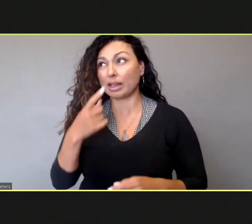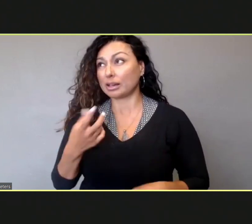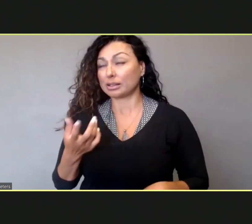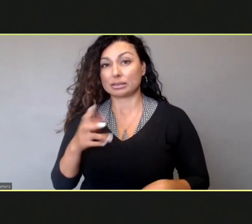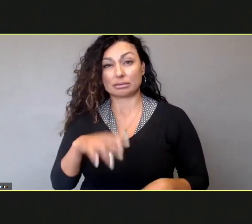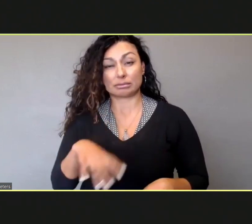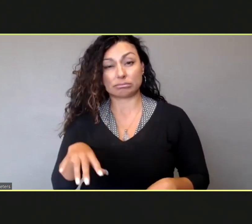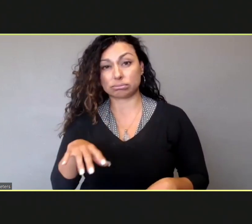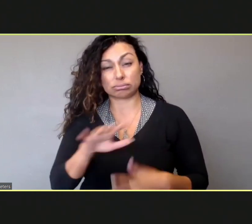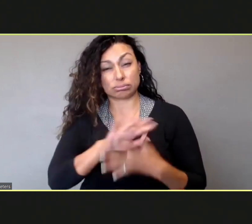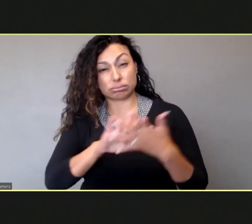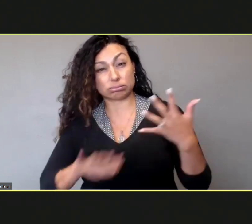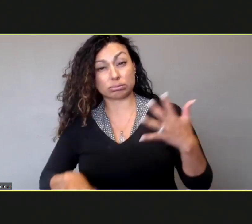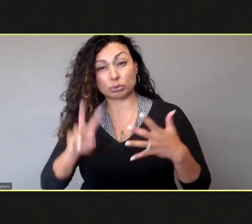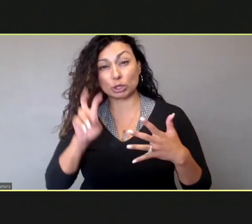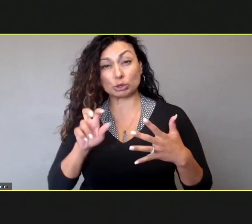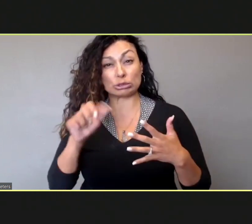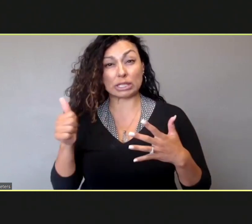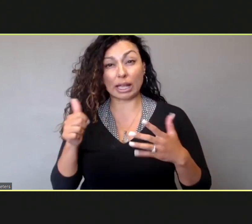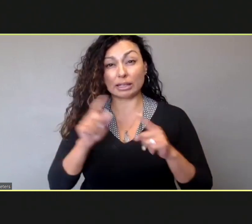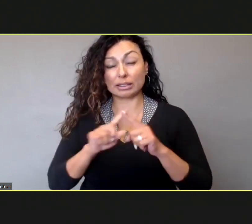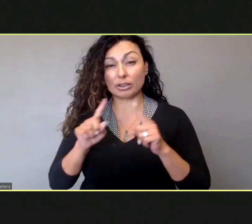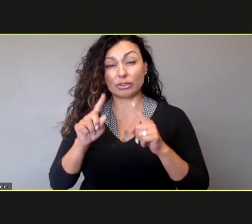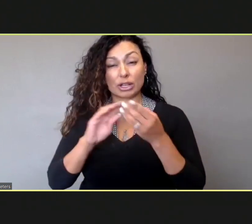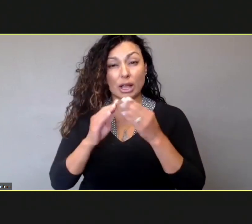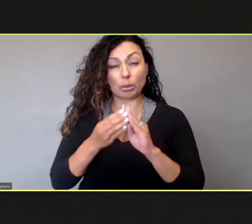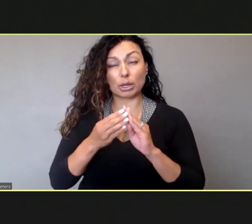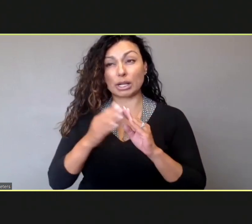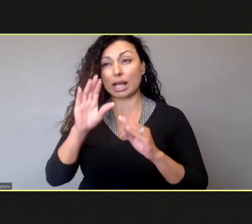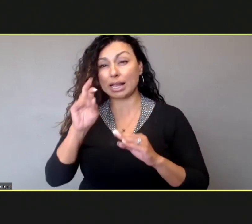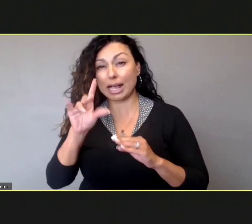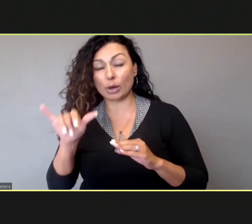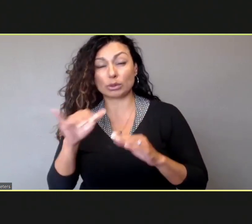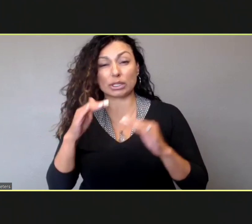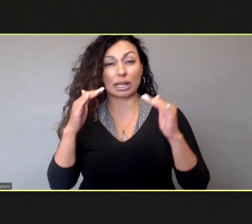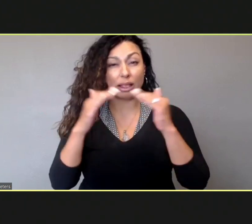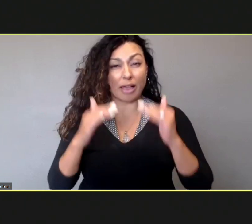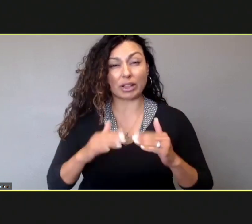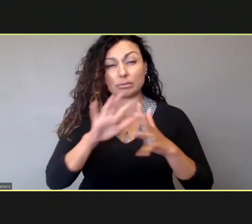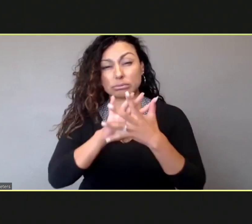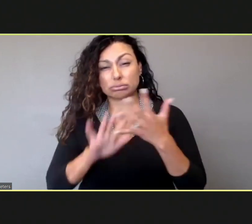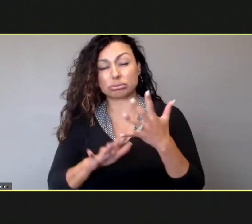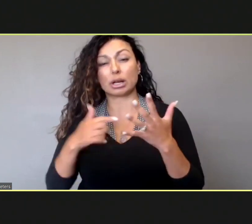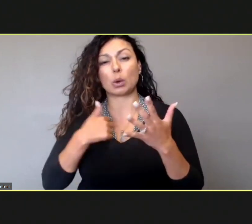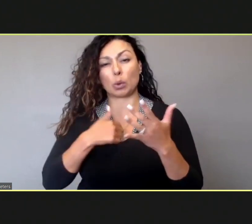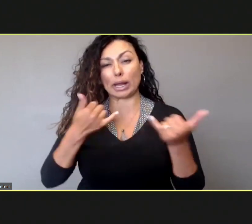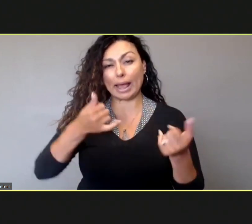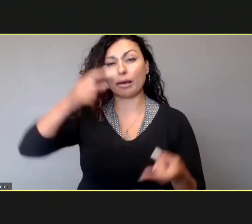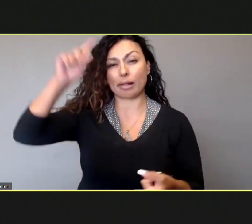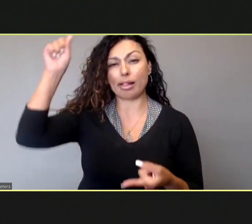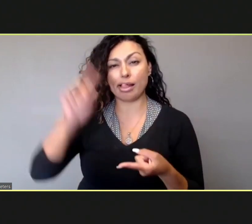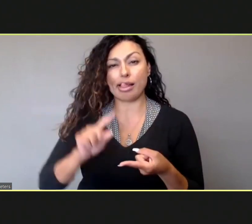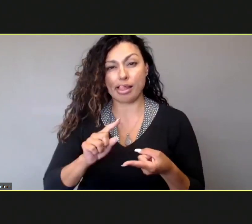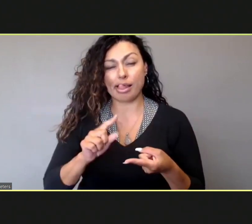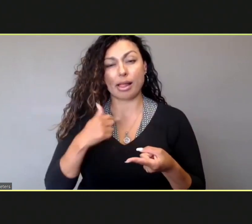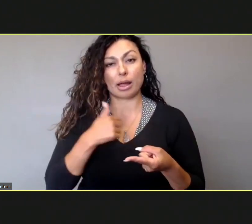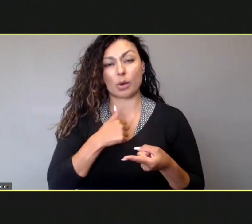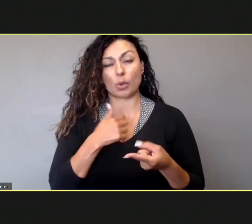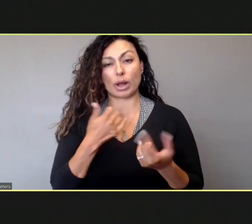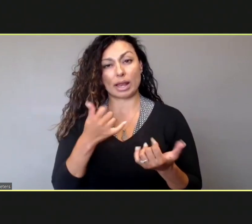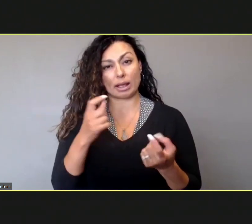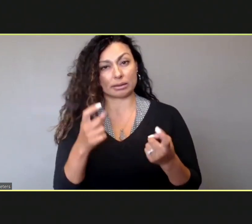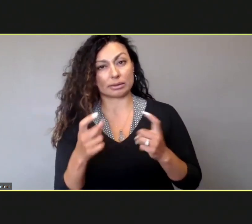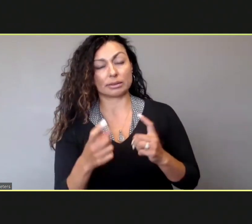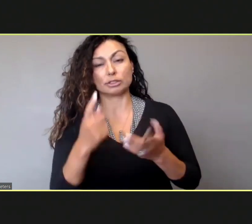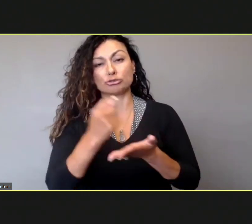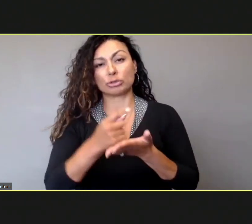numbers every day, you know, with all the county level detail and everything every single day. And so we're gradually evolving to treat this